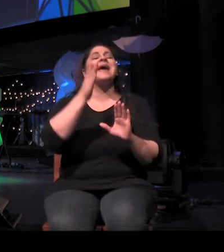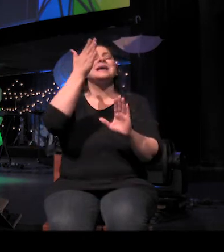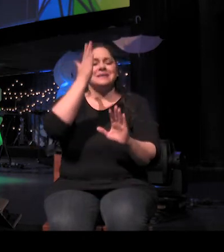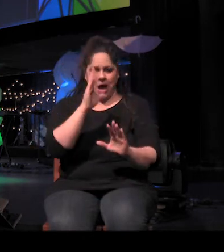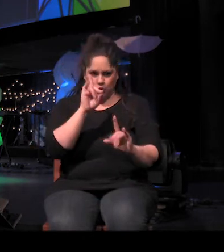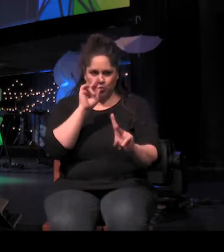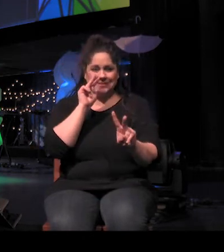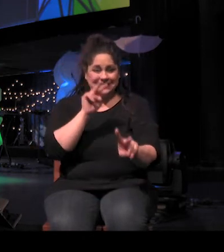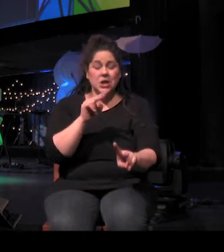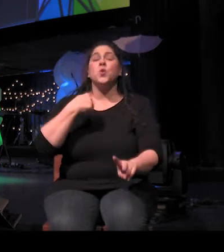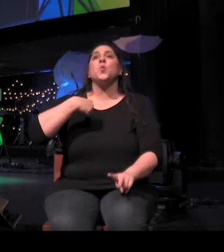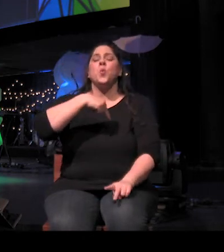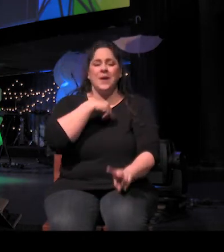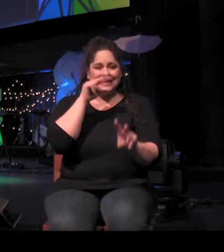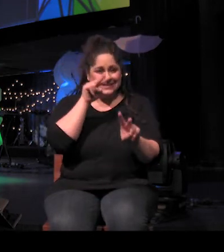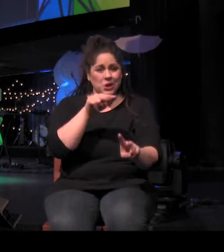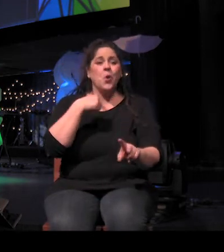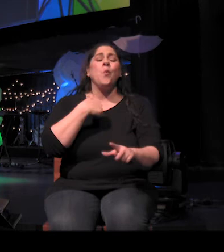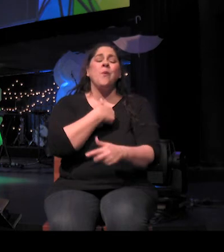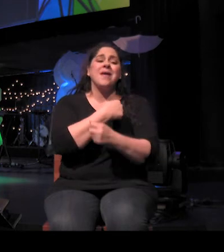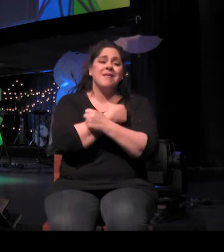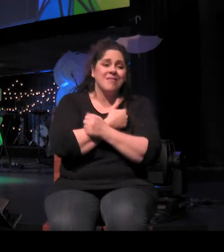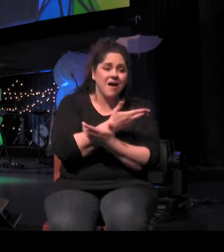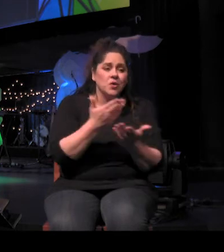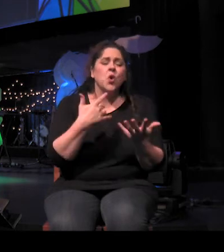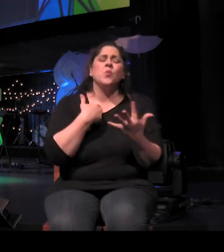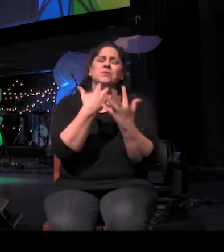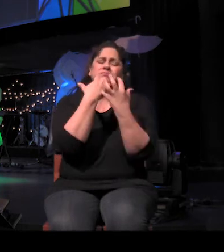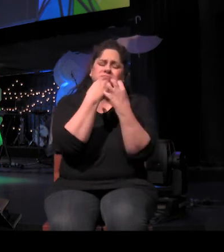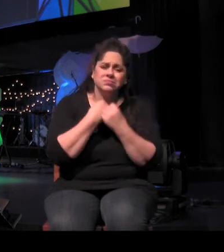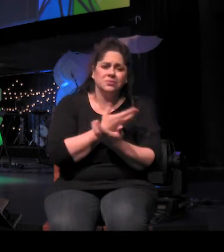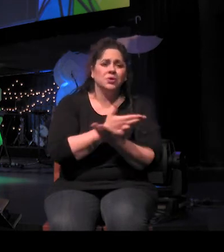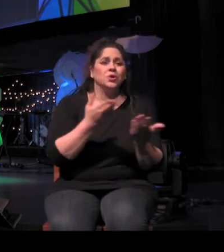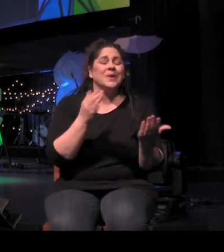you. We see you. We want to walk with you. Reach out to